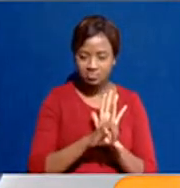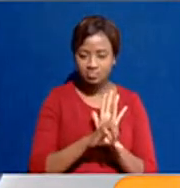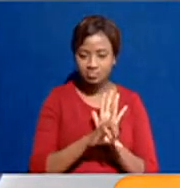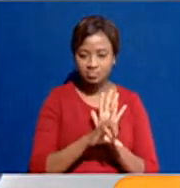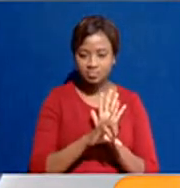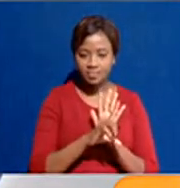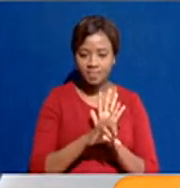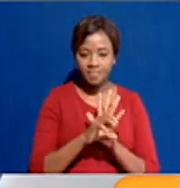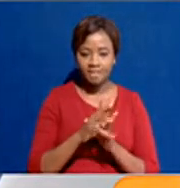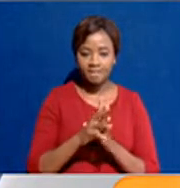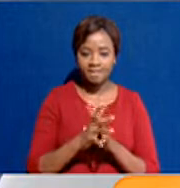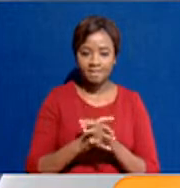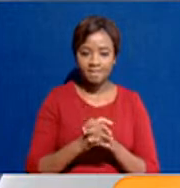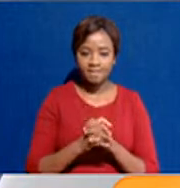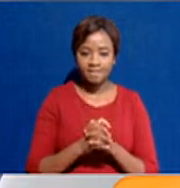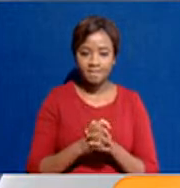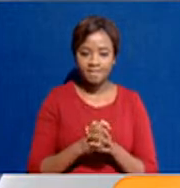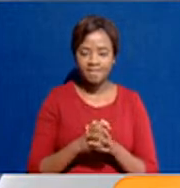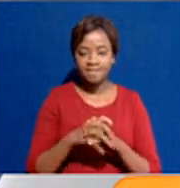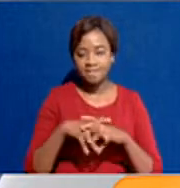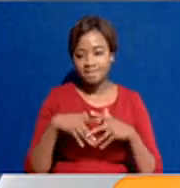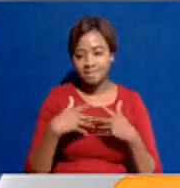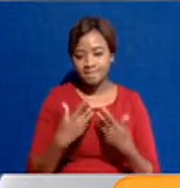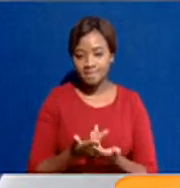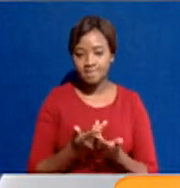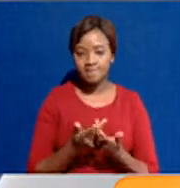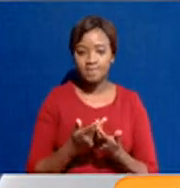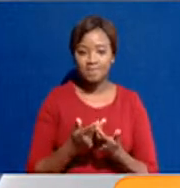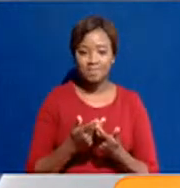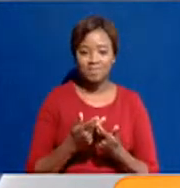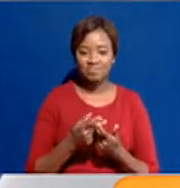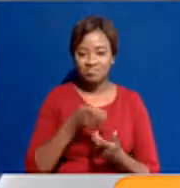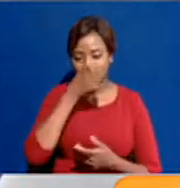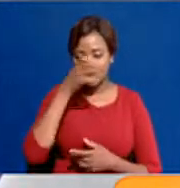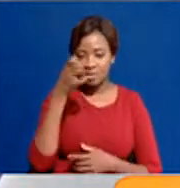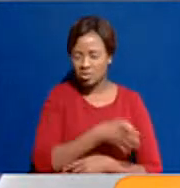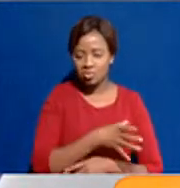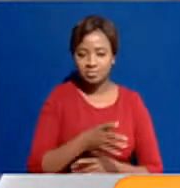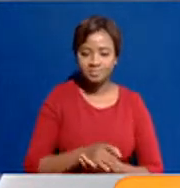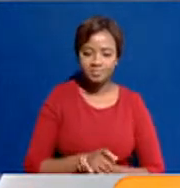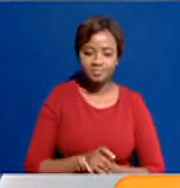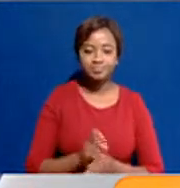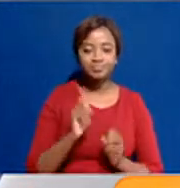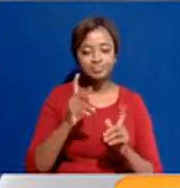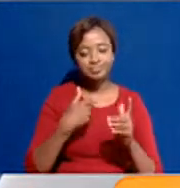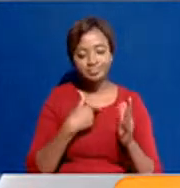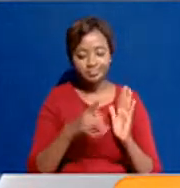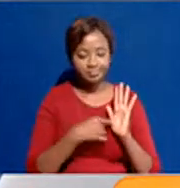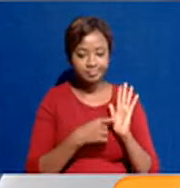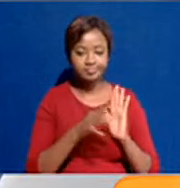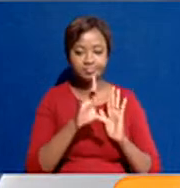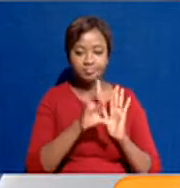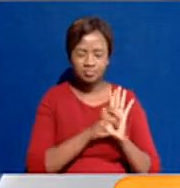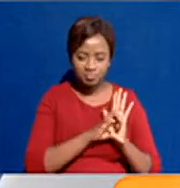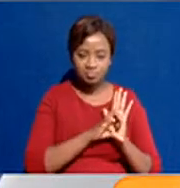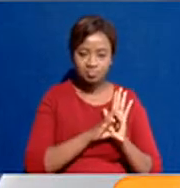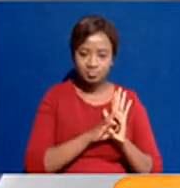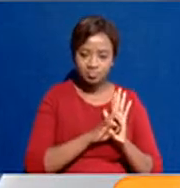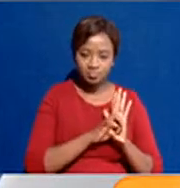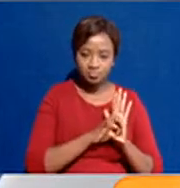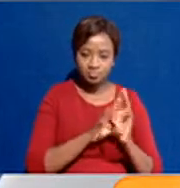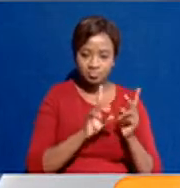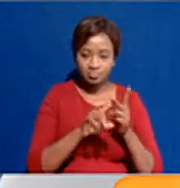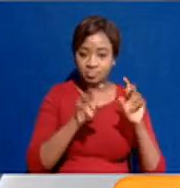of our electoral management bodies, or overrides that. So we have a law in place. We have a legally